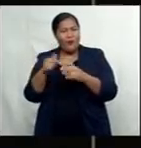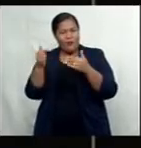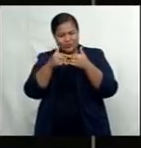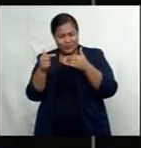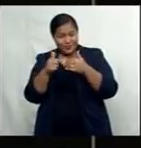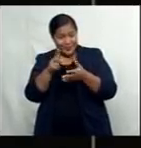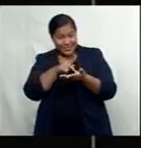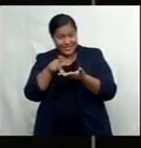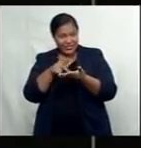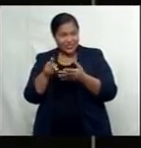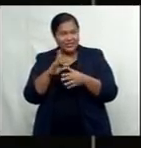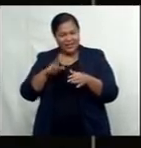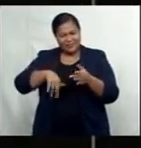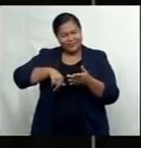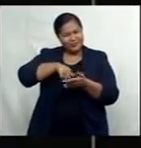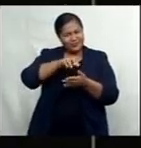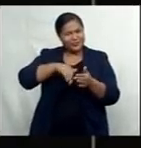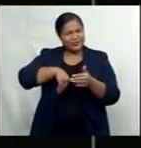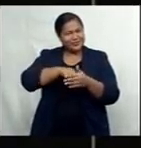goal, handing them a